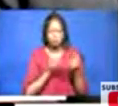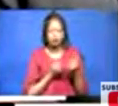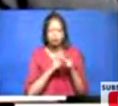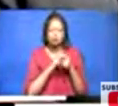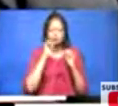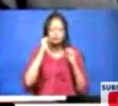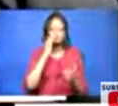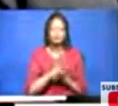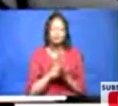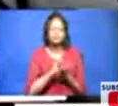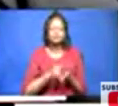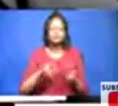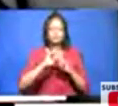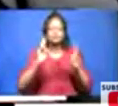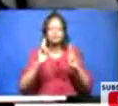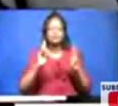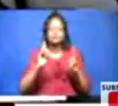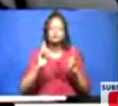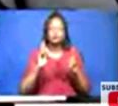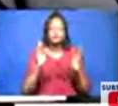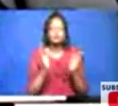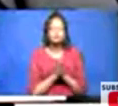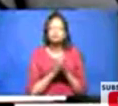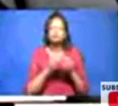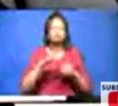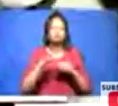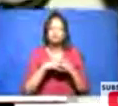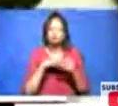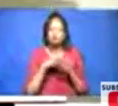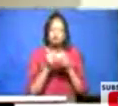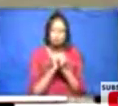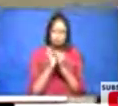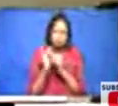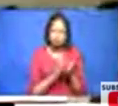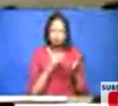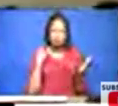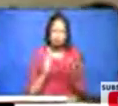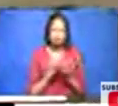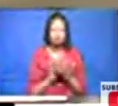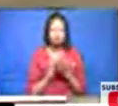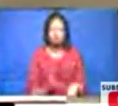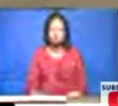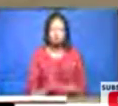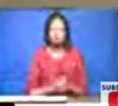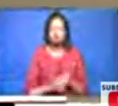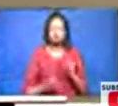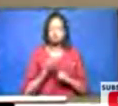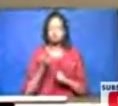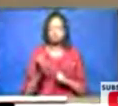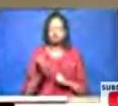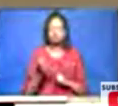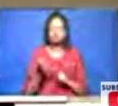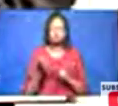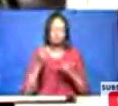confirm that we are ready and we are satisfied with the arrangement so far of this venue. Siku hii ya Mashujaa itakuwa ya kwanza kuadhimishwa chini